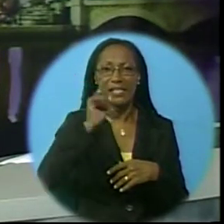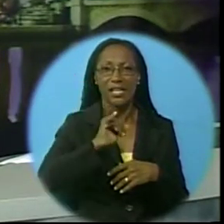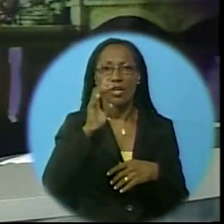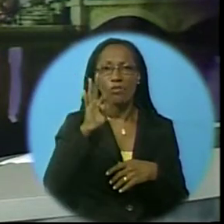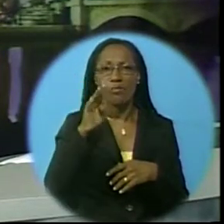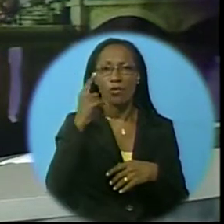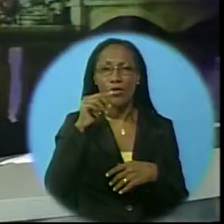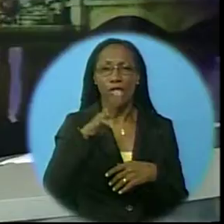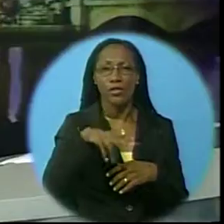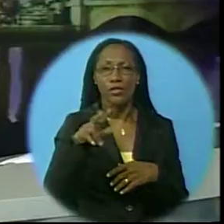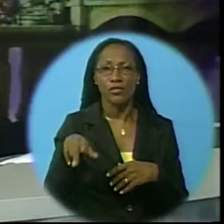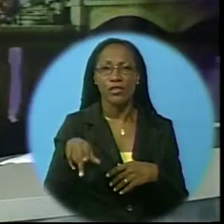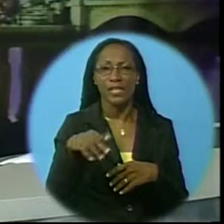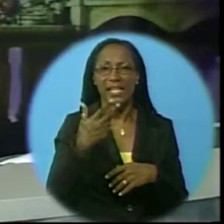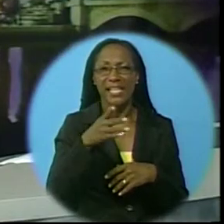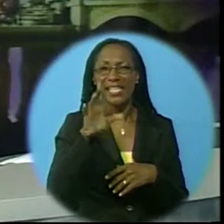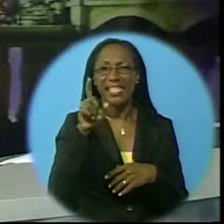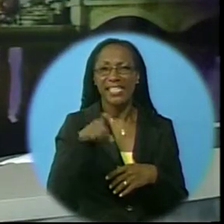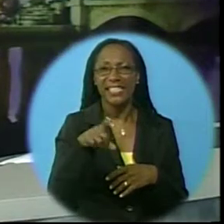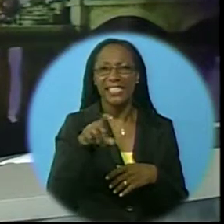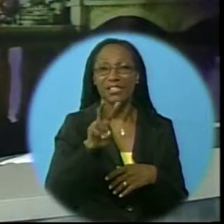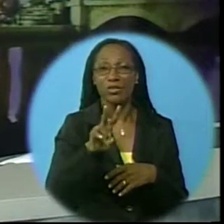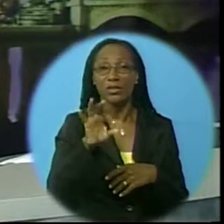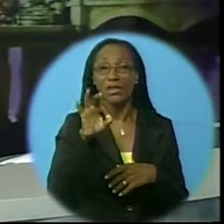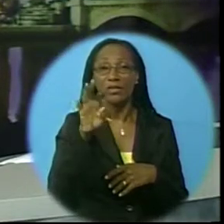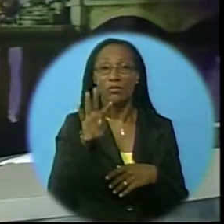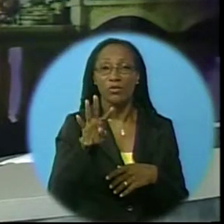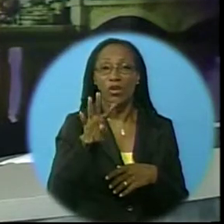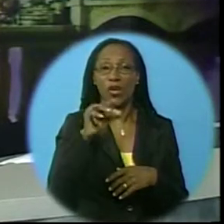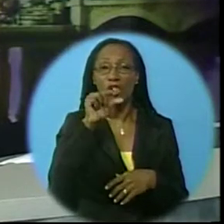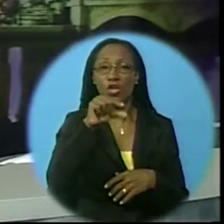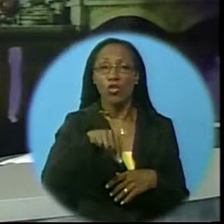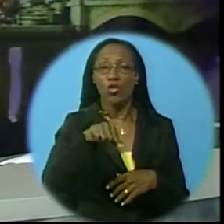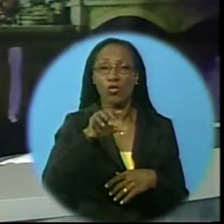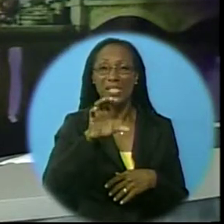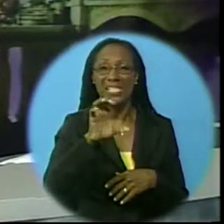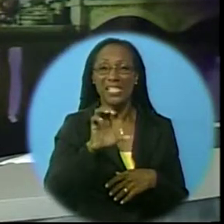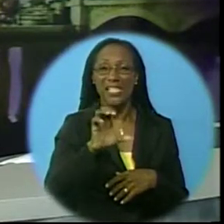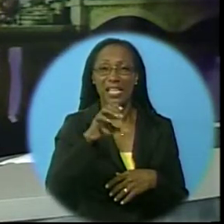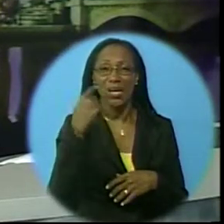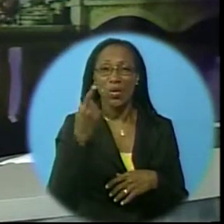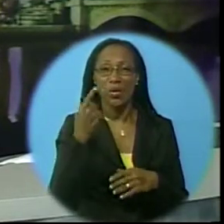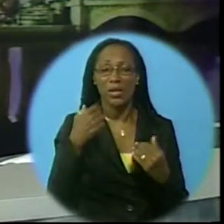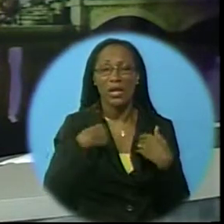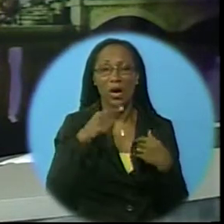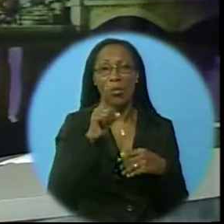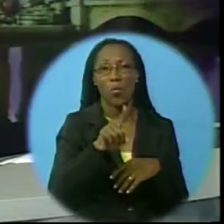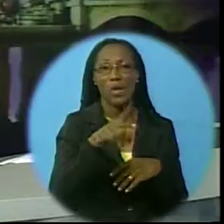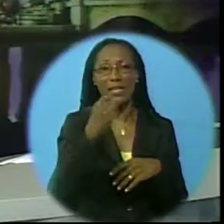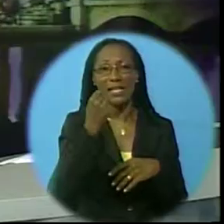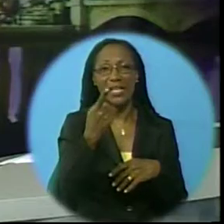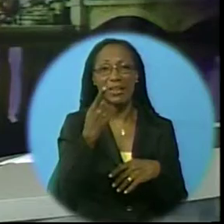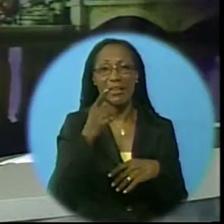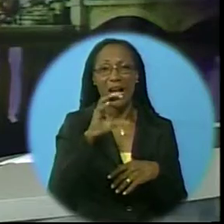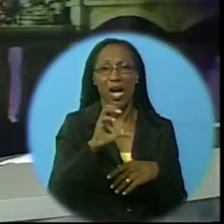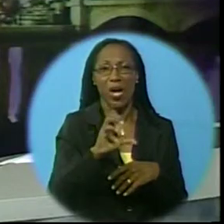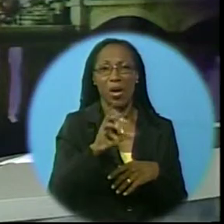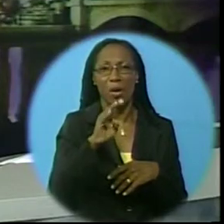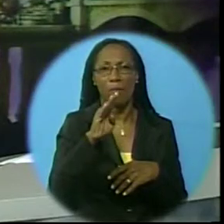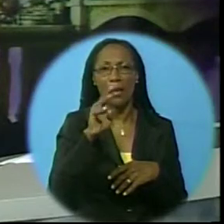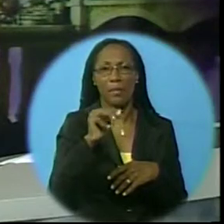needing a mammoth 294 for victory, QC could only muster 111 as Combermere recorded